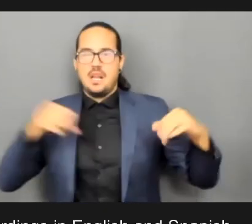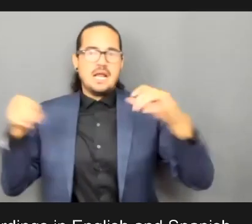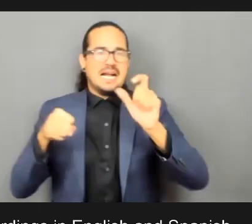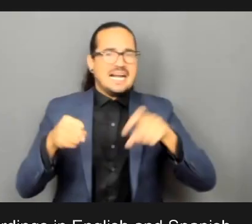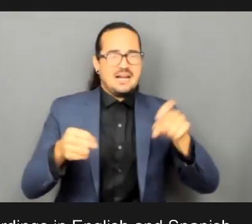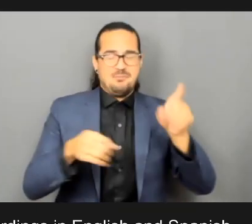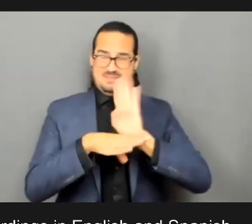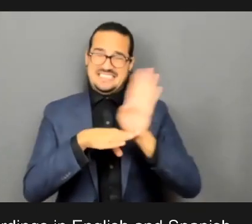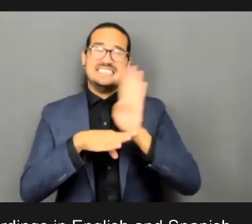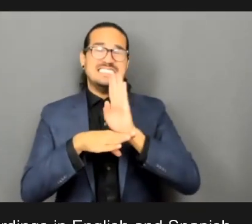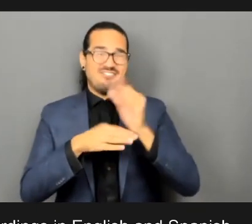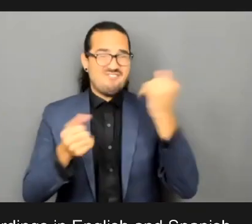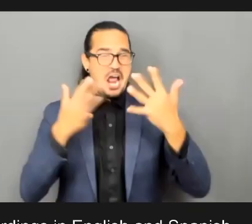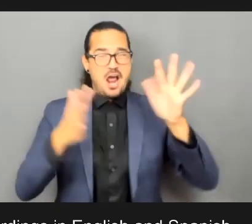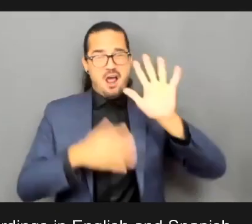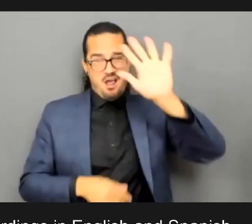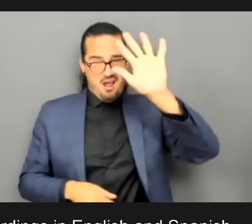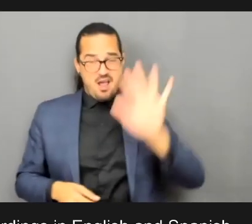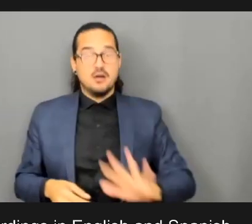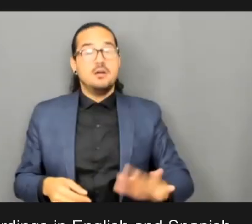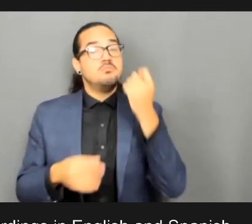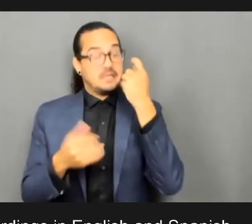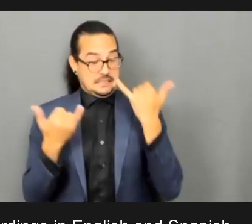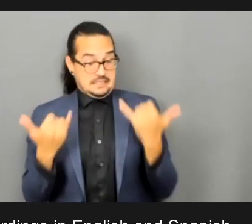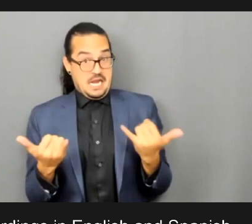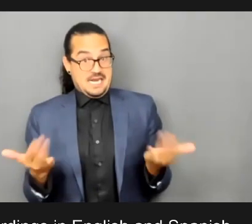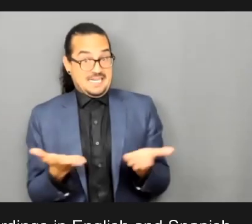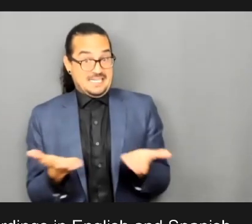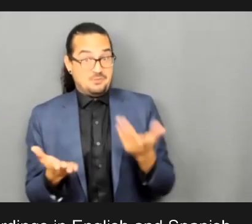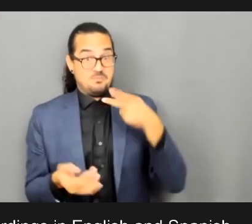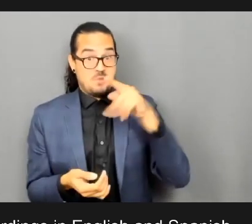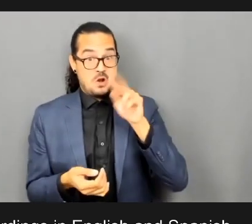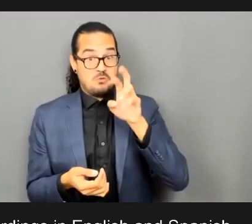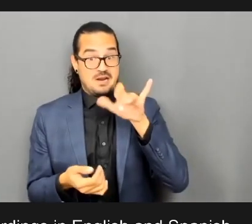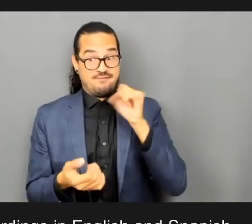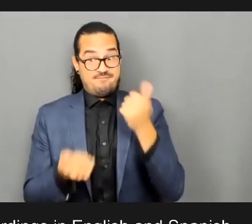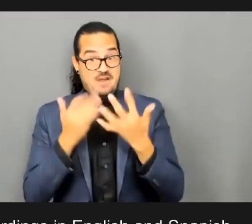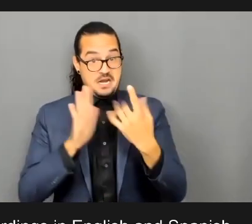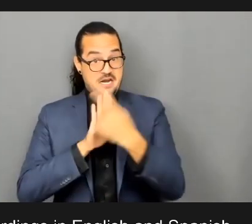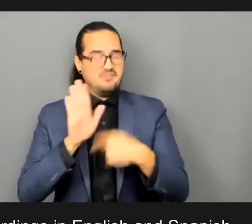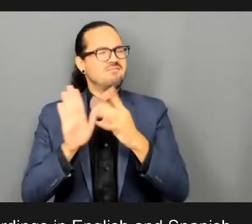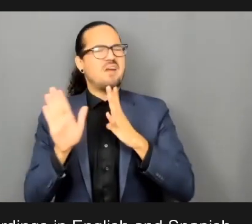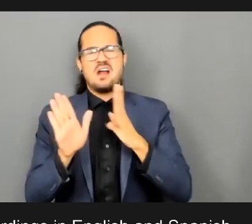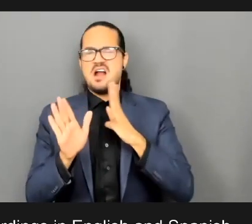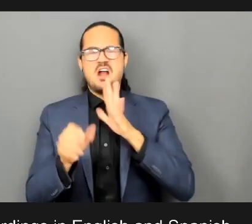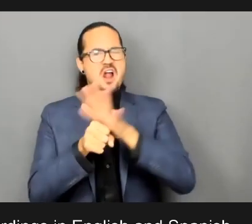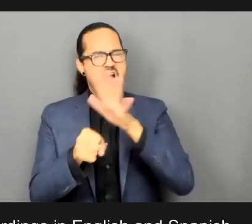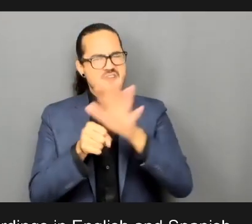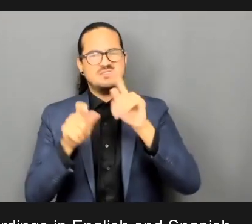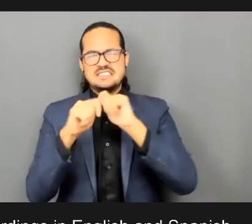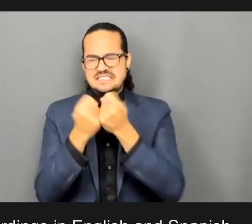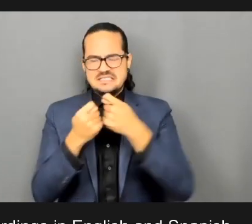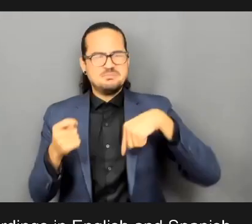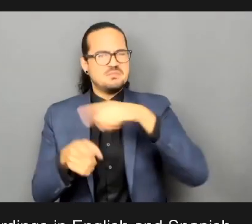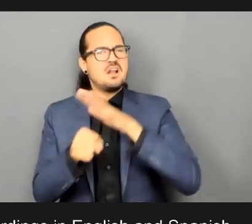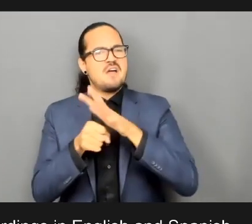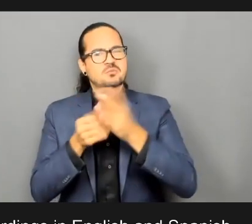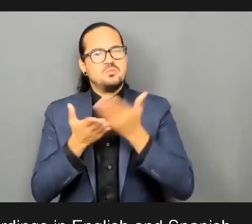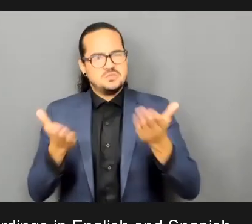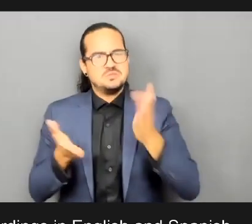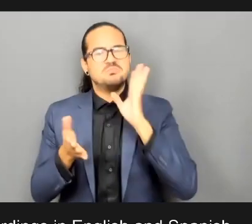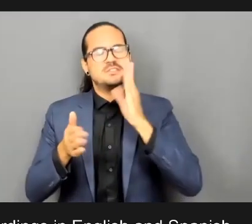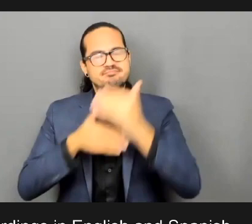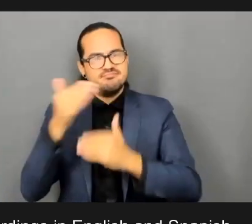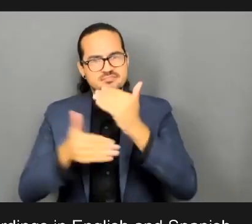and we really do appreciate the outpouring of support that we've seen over the last few weeks. The crews really do appreciate that. Again, as Jordan said,